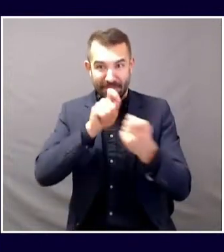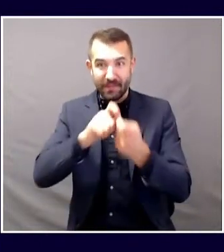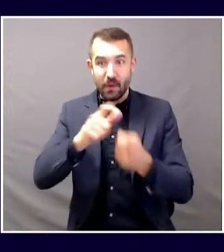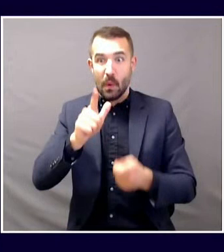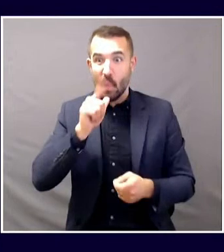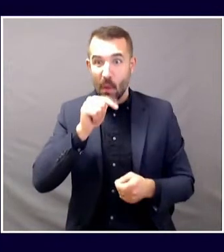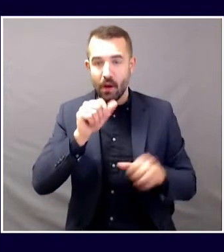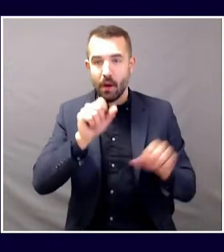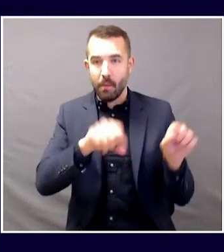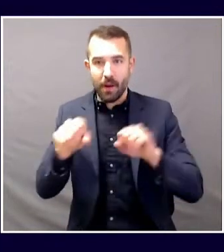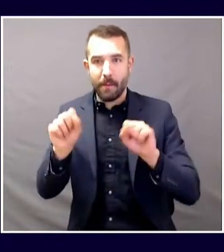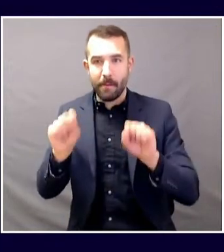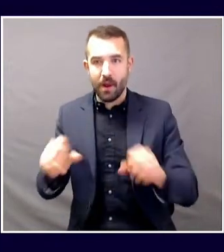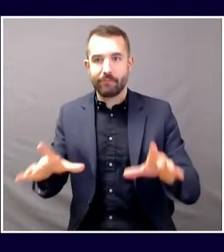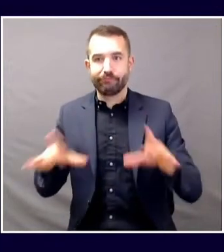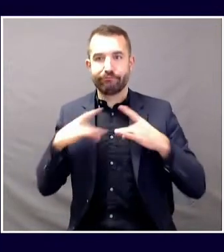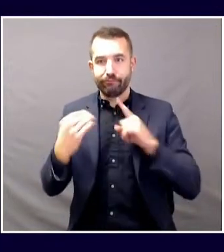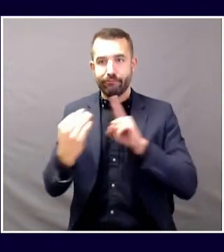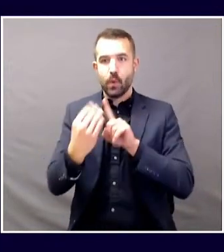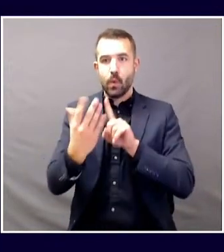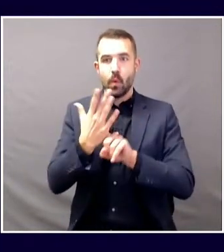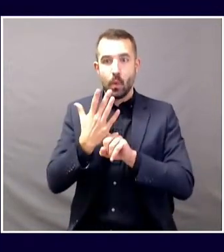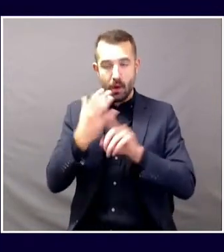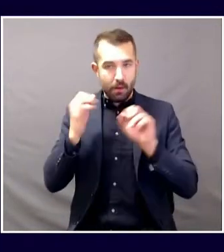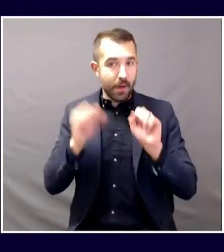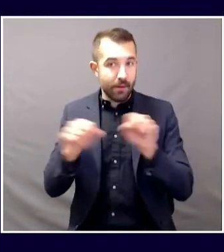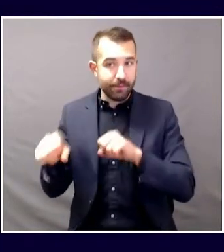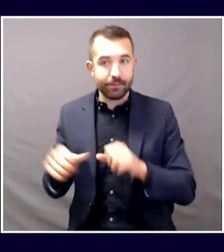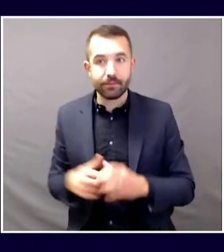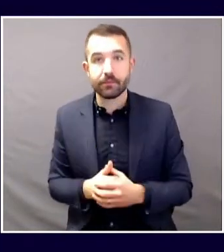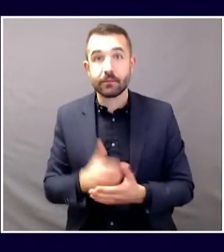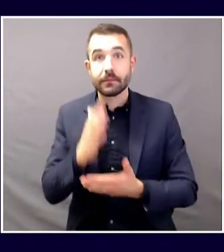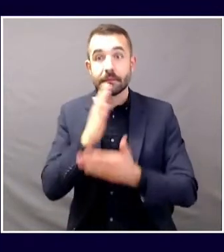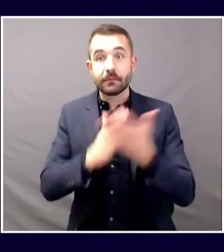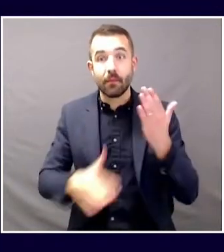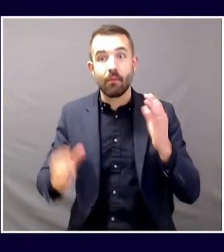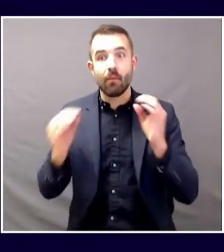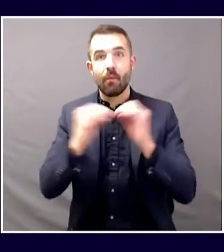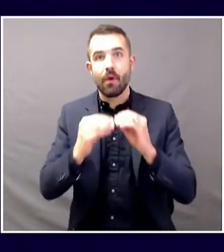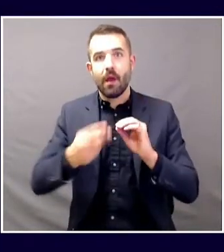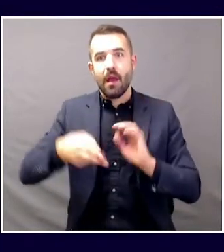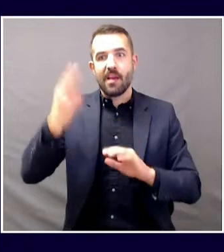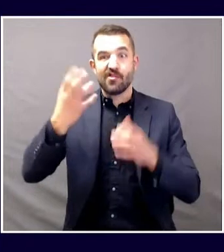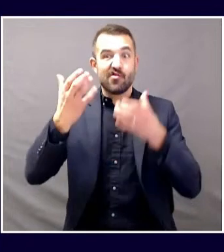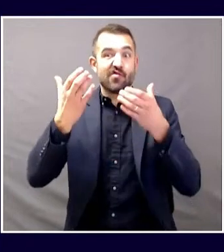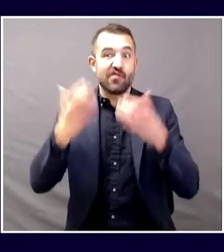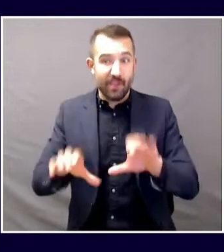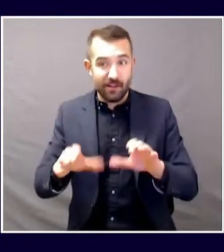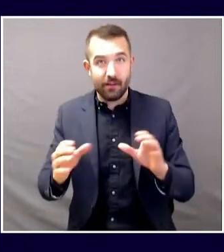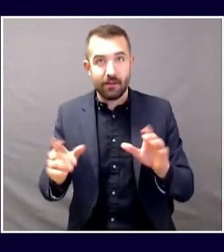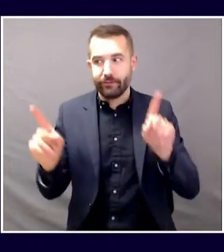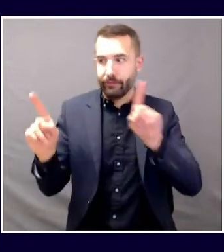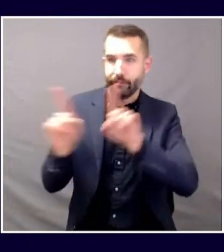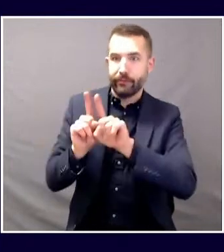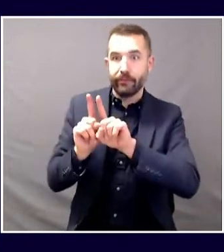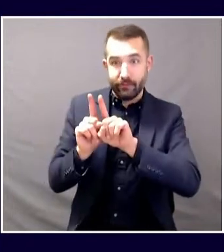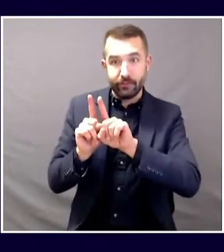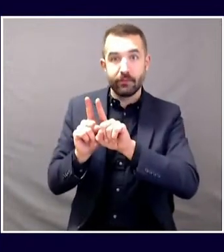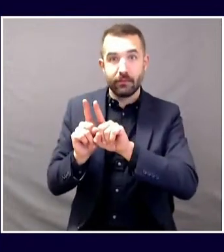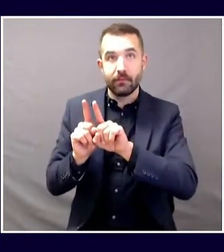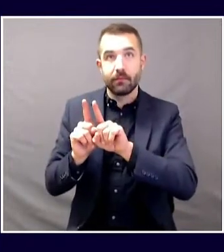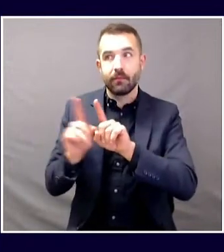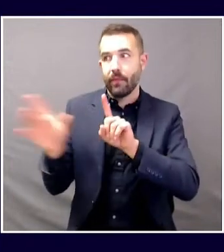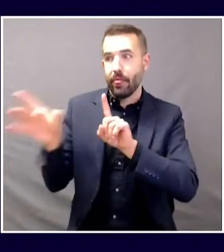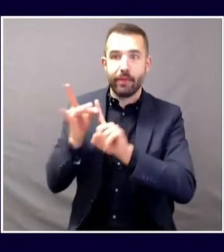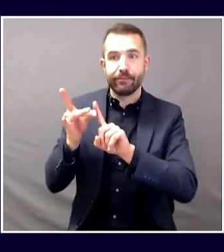healthcare workers, some healthcare workers have a higher likelihood of coming into contact with a COVID-19 patient. Those are the ones that we'll